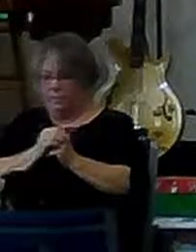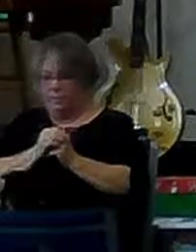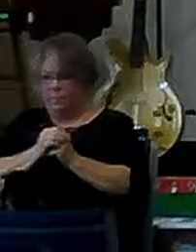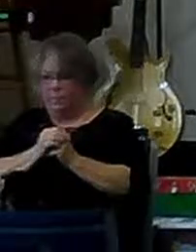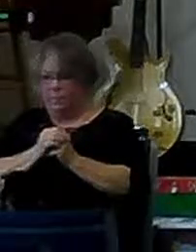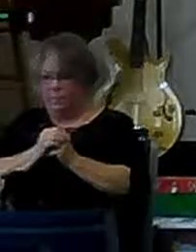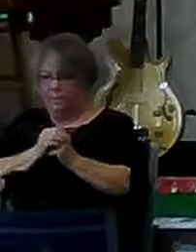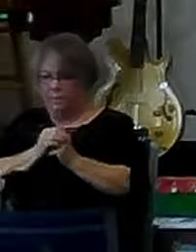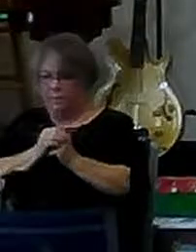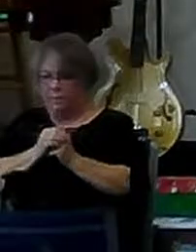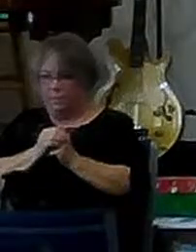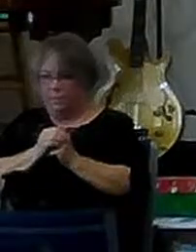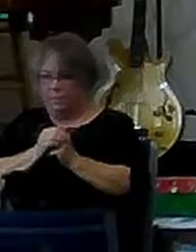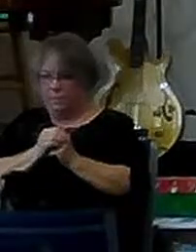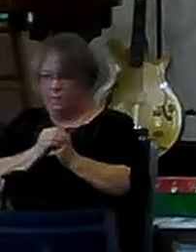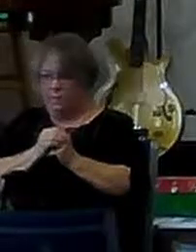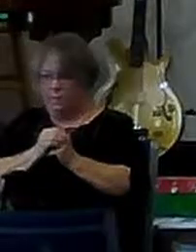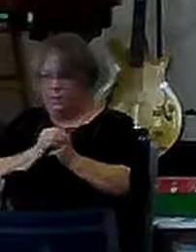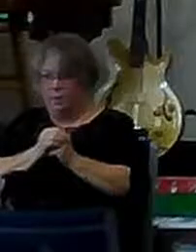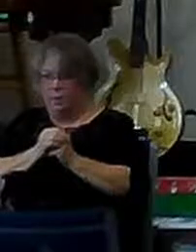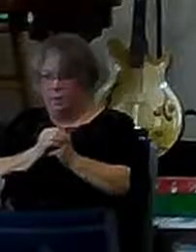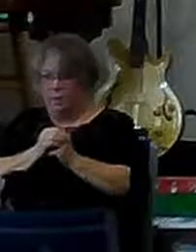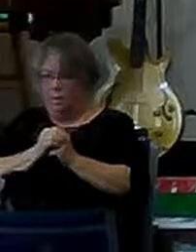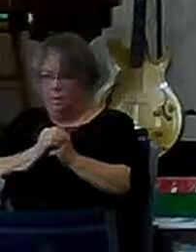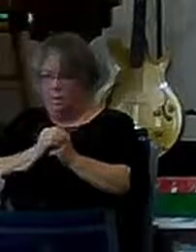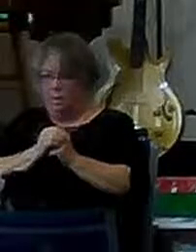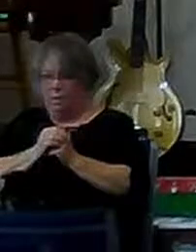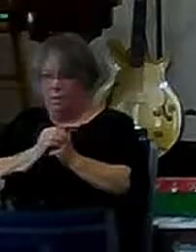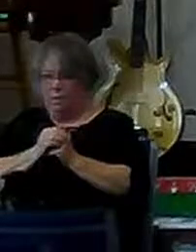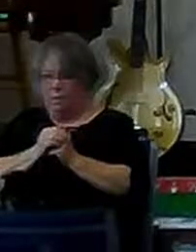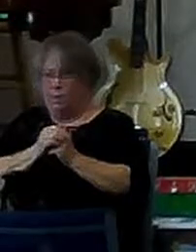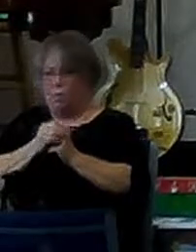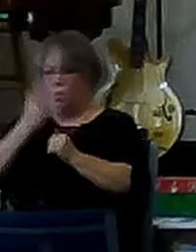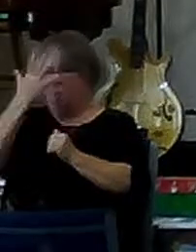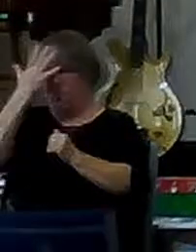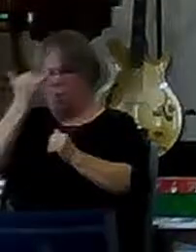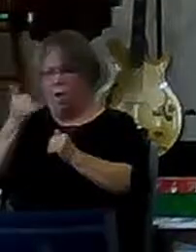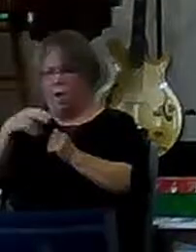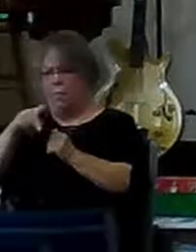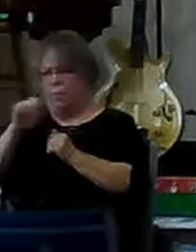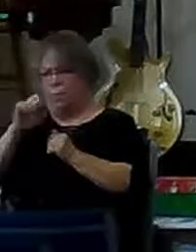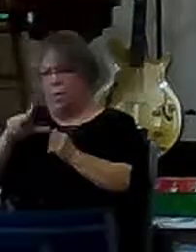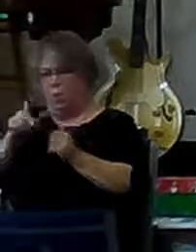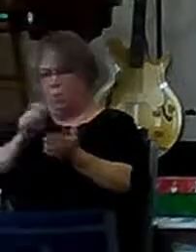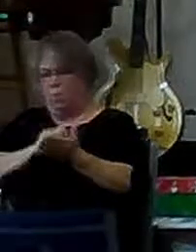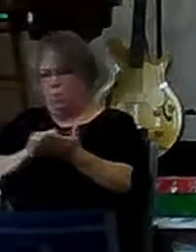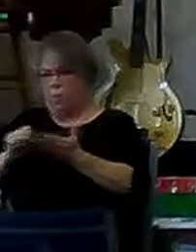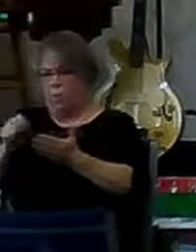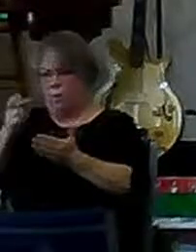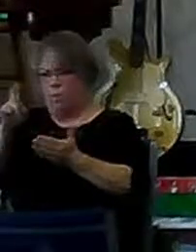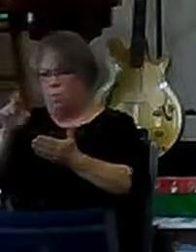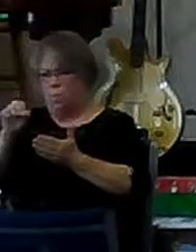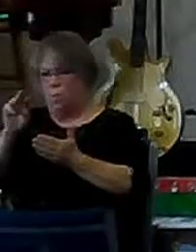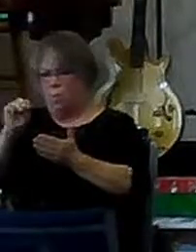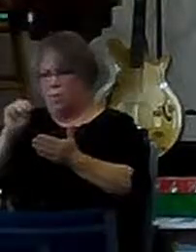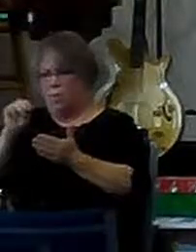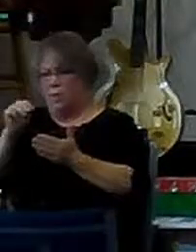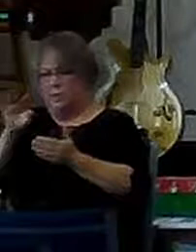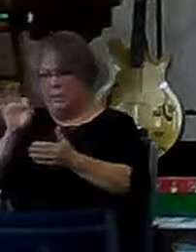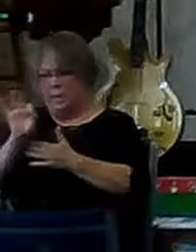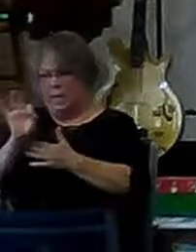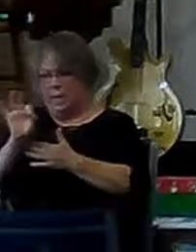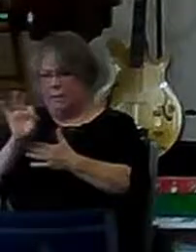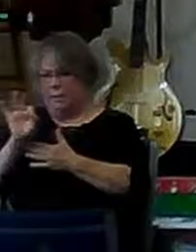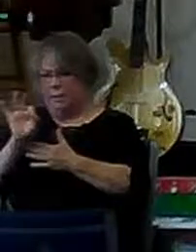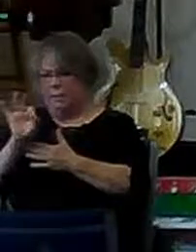9. Okay, what provoked him to write Romans 9? I'm suggesting to you, this is the question he's dealing